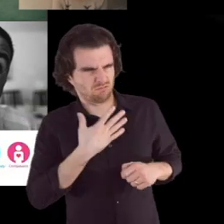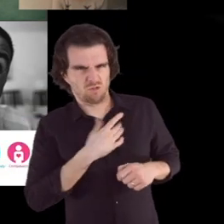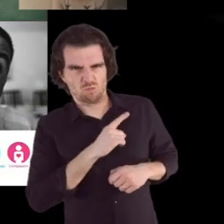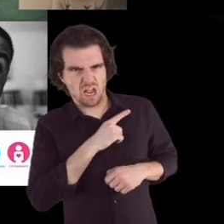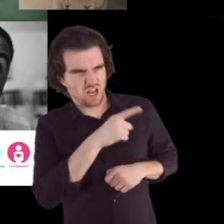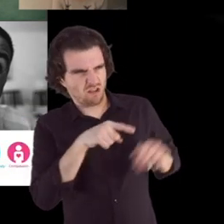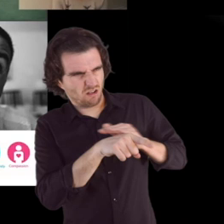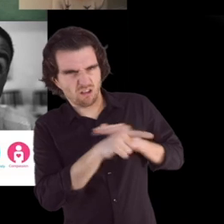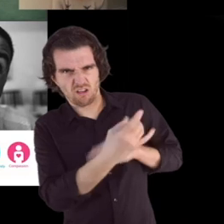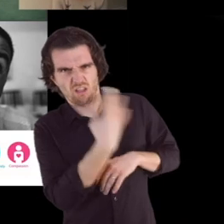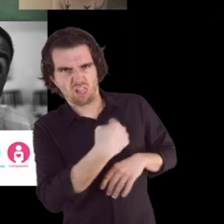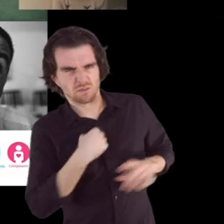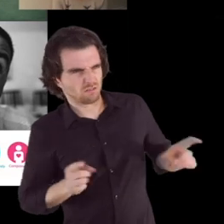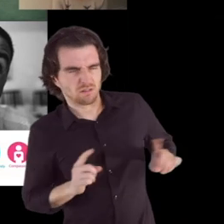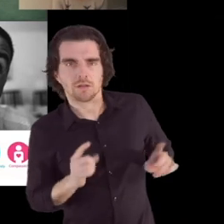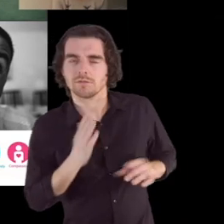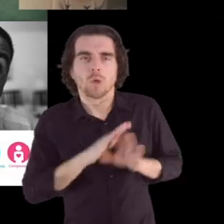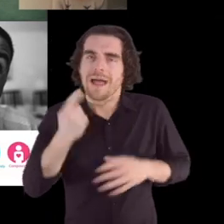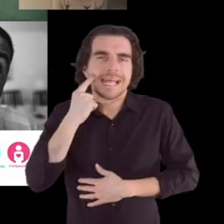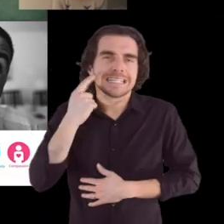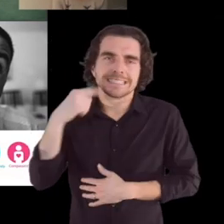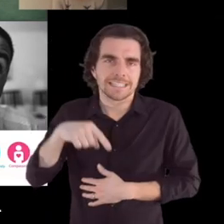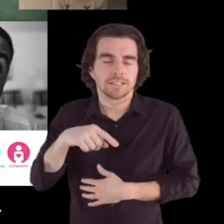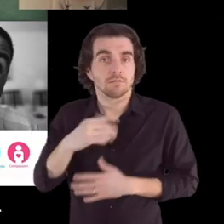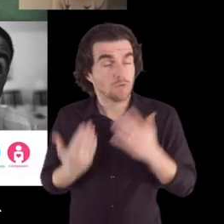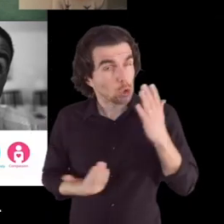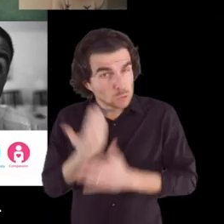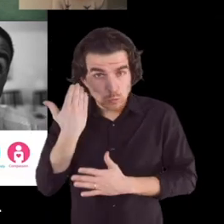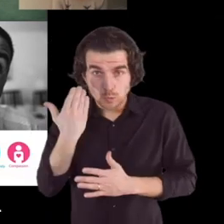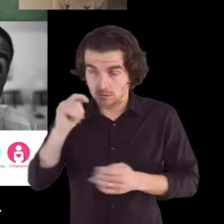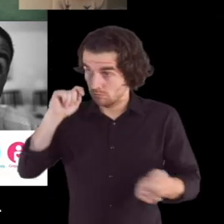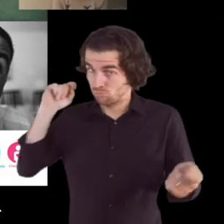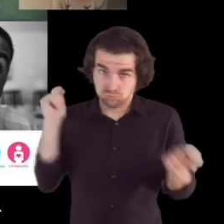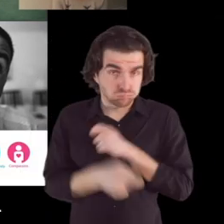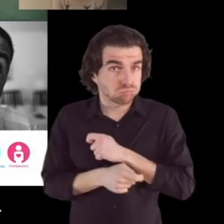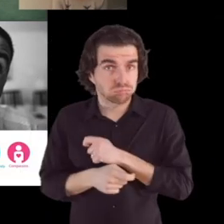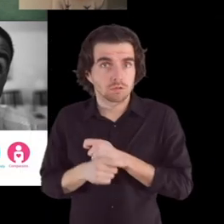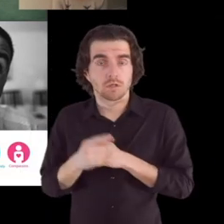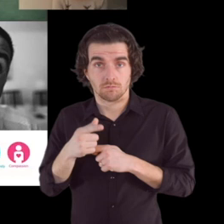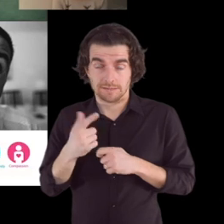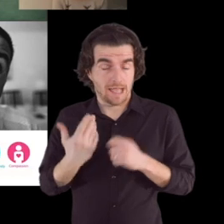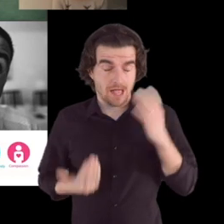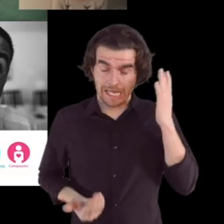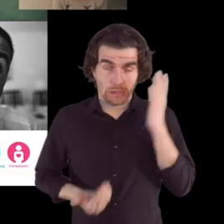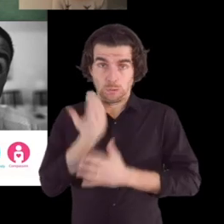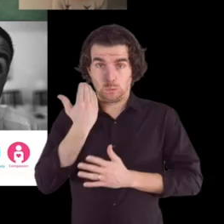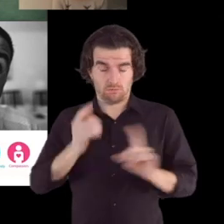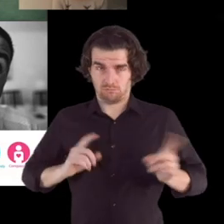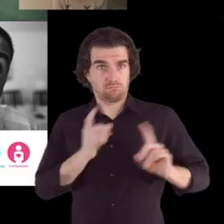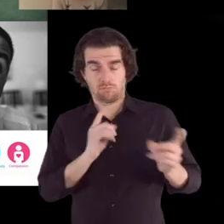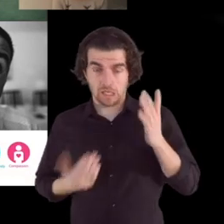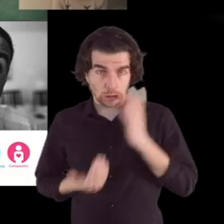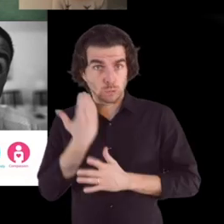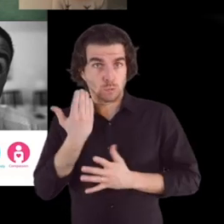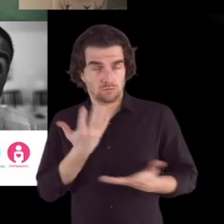be mindful that with this situation, it isn't easy. It is new. It is a whole new ball game. It's a new game with new rules. And